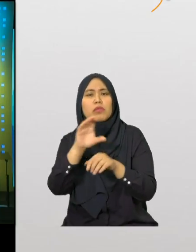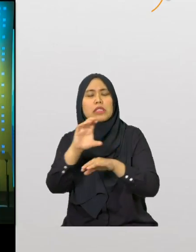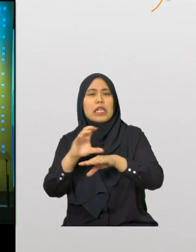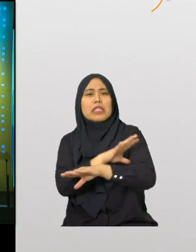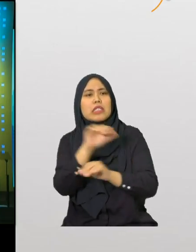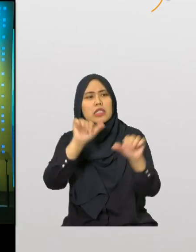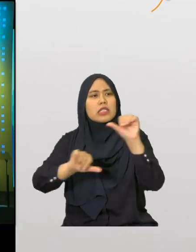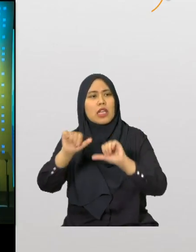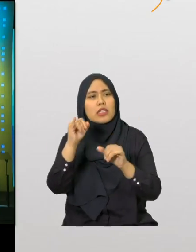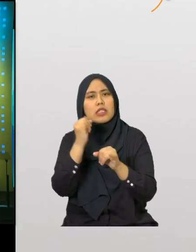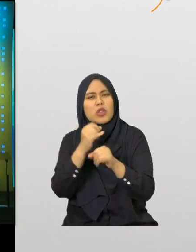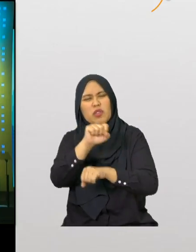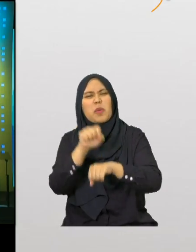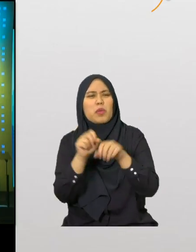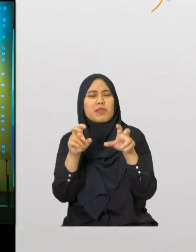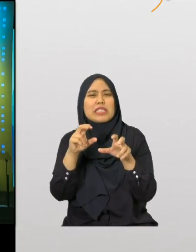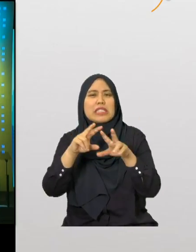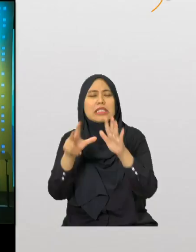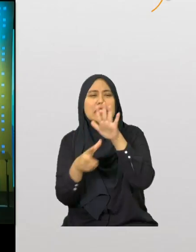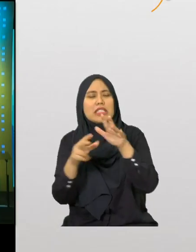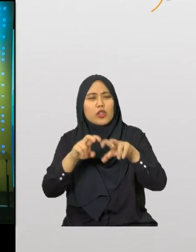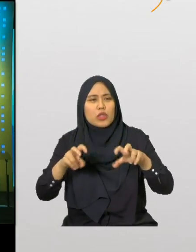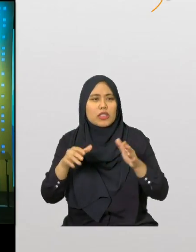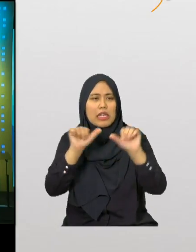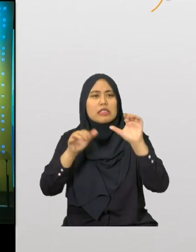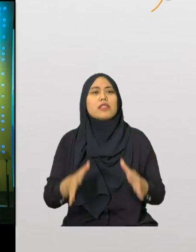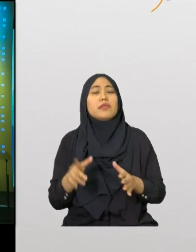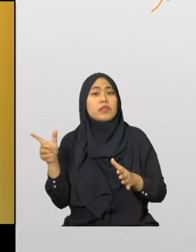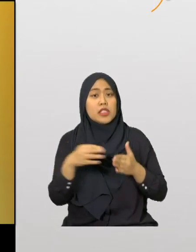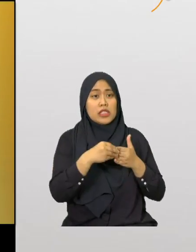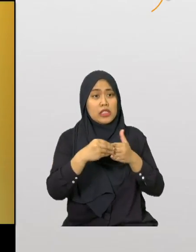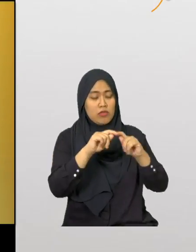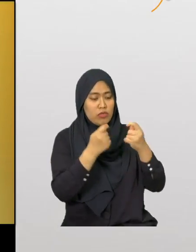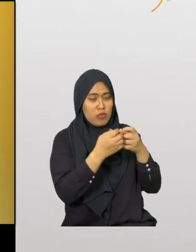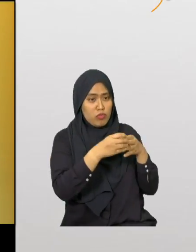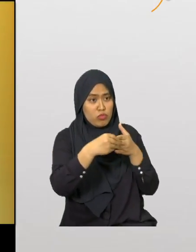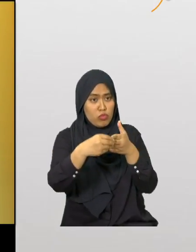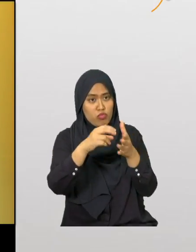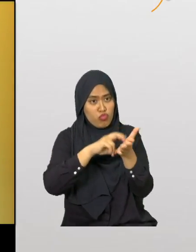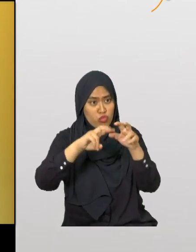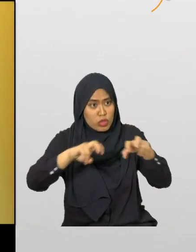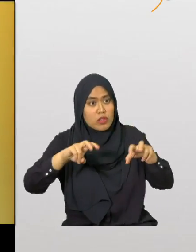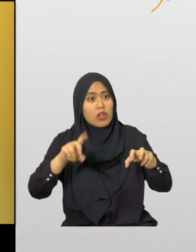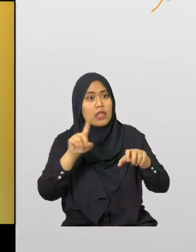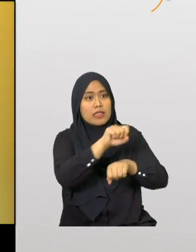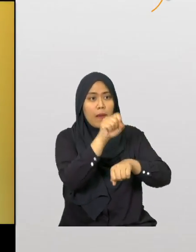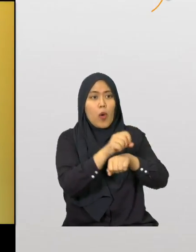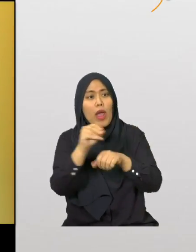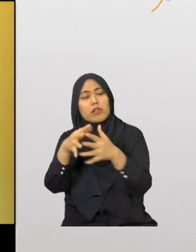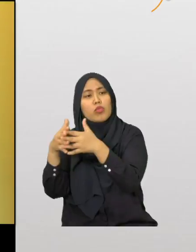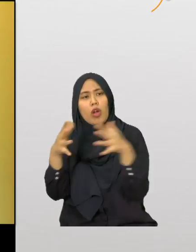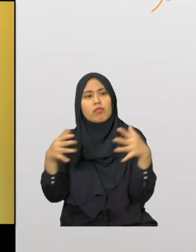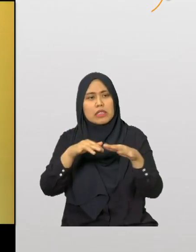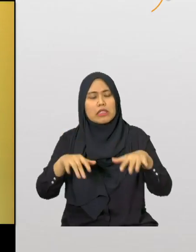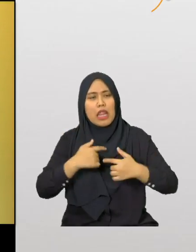Institute of Singapore. Azhar is leading a team of researchers from Singapore and the US to study lung cancer. The team